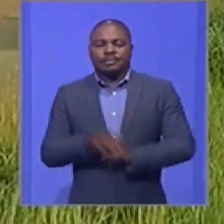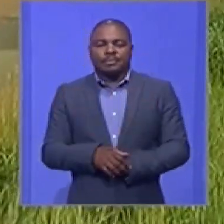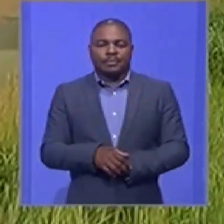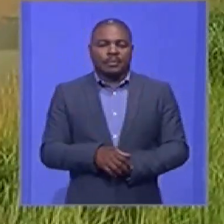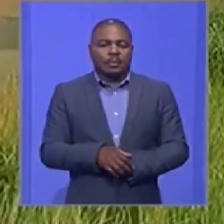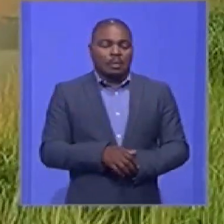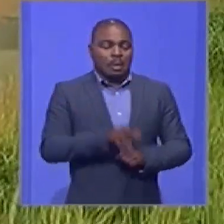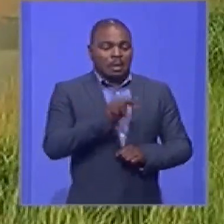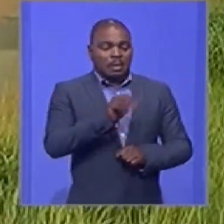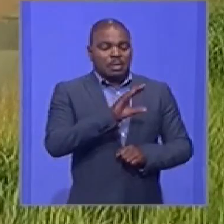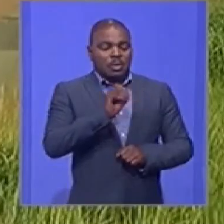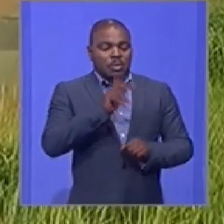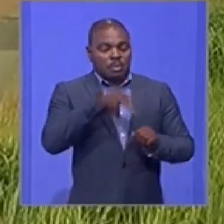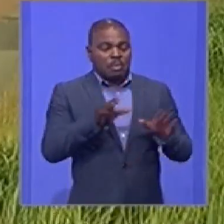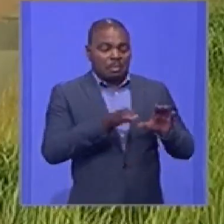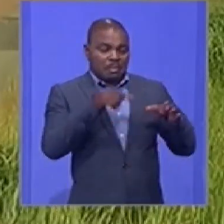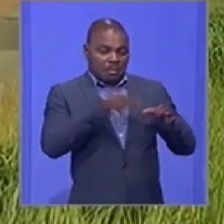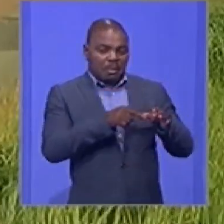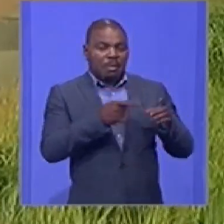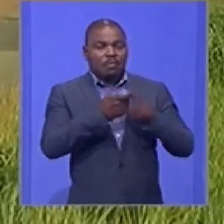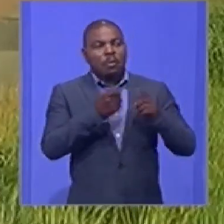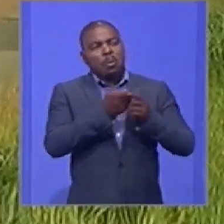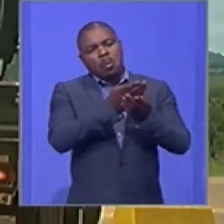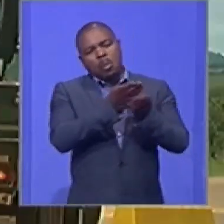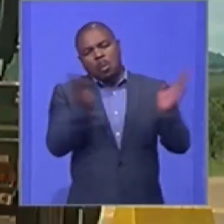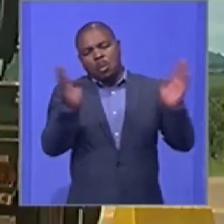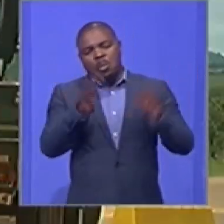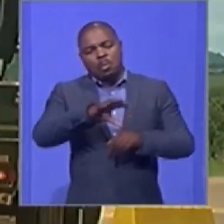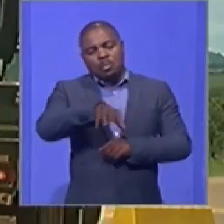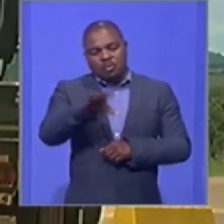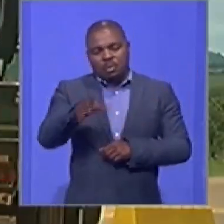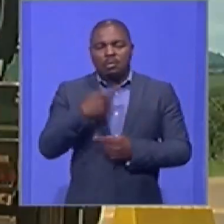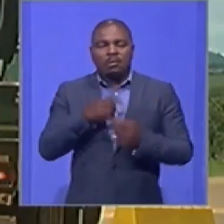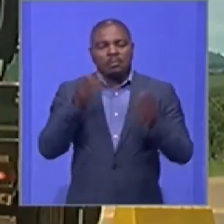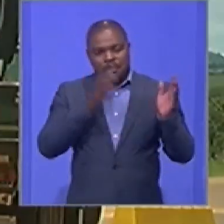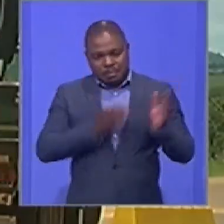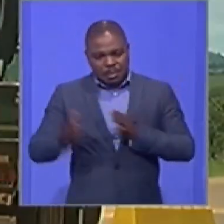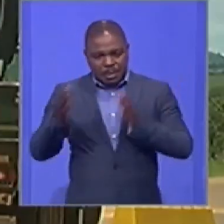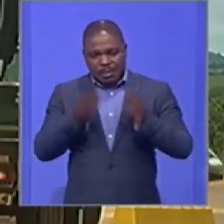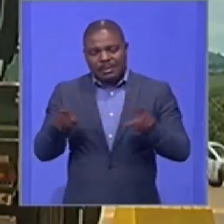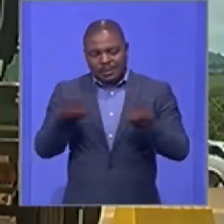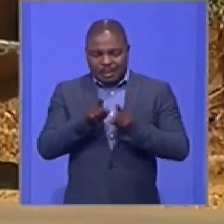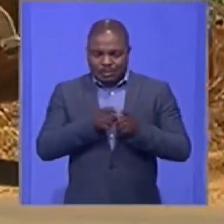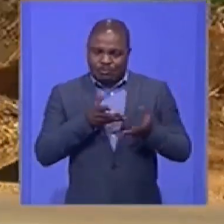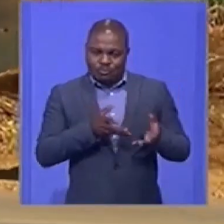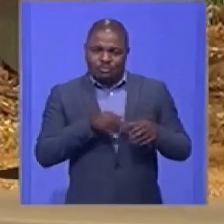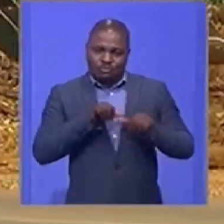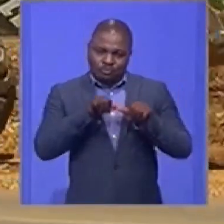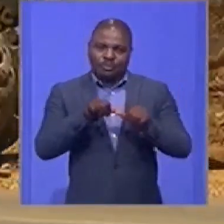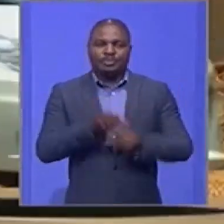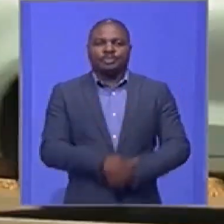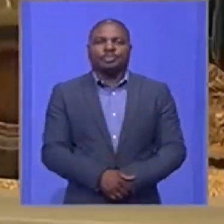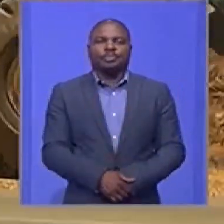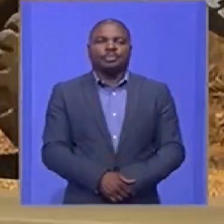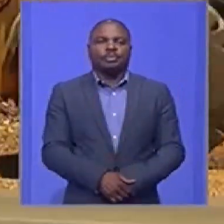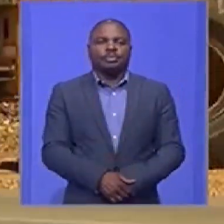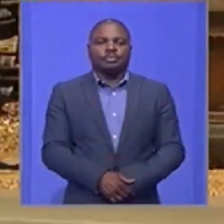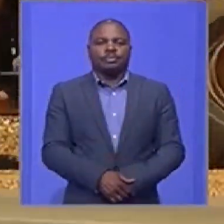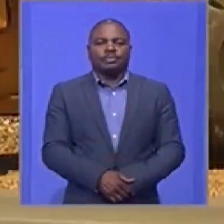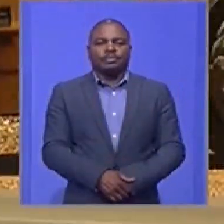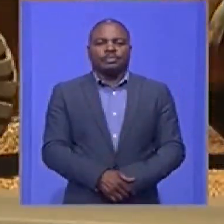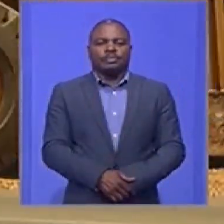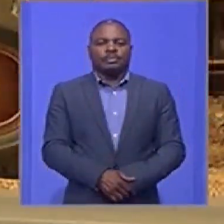kgotla ya boditšhaba ya diporofense kwa diporofenseng tsotlhe ba simolotse ka dithulaganyo tse di tshwanang. Ke Katlego wa